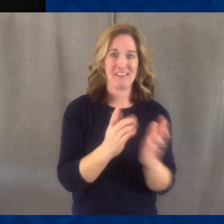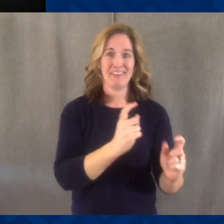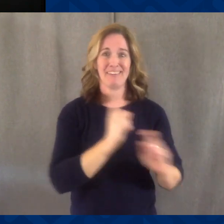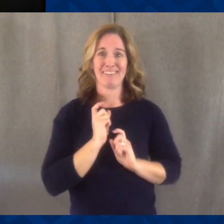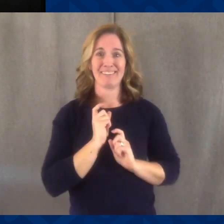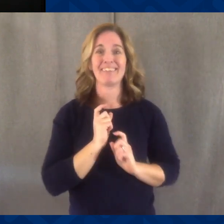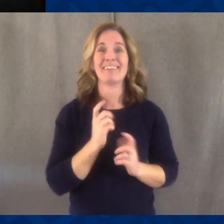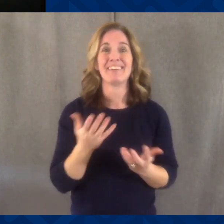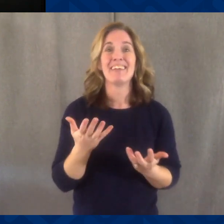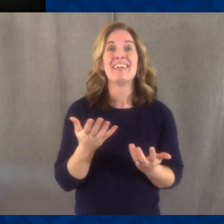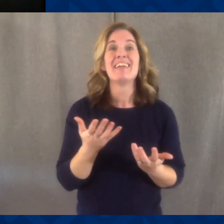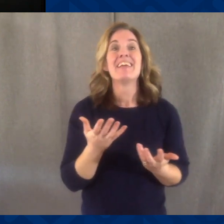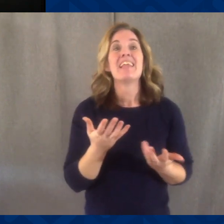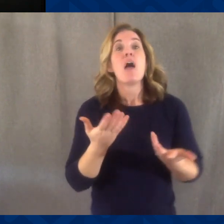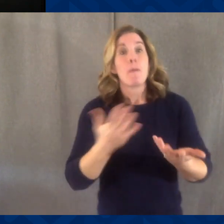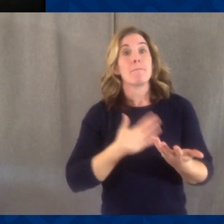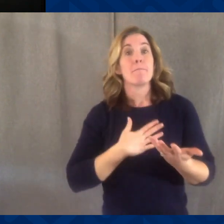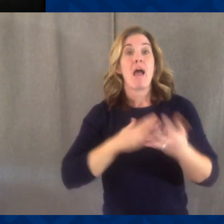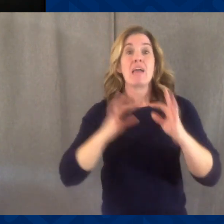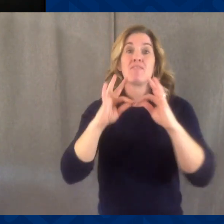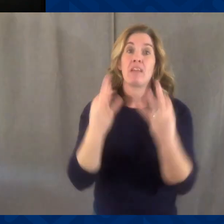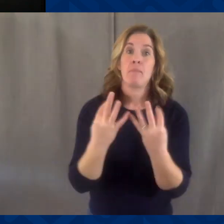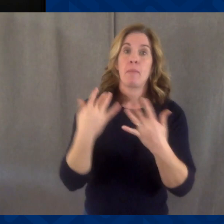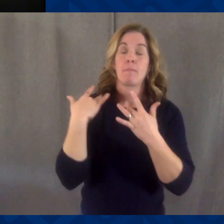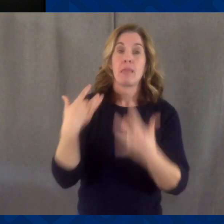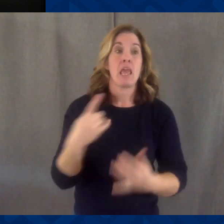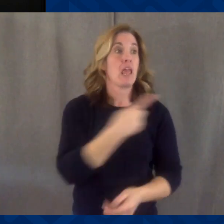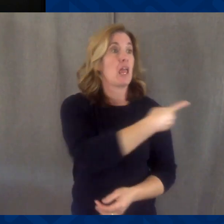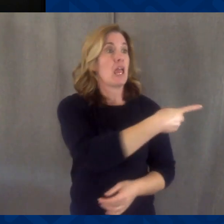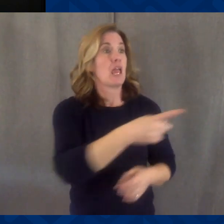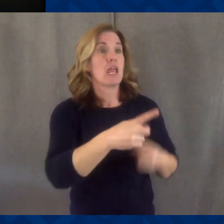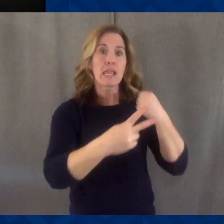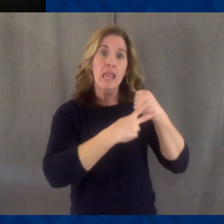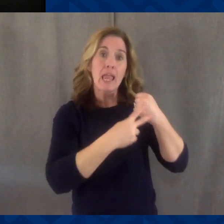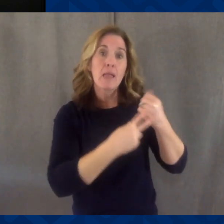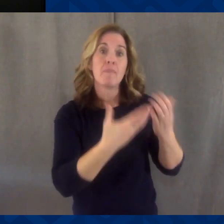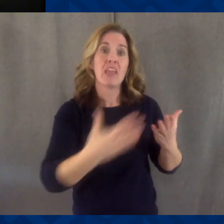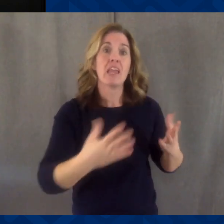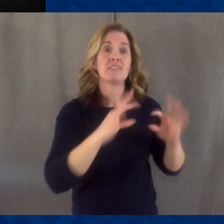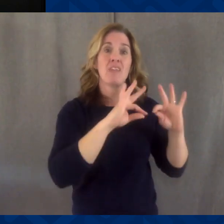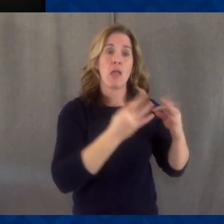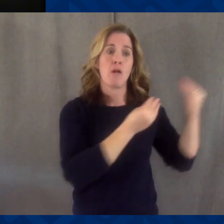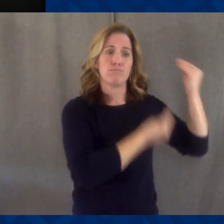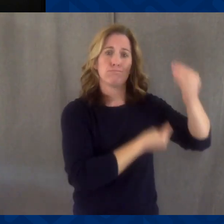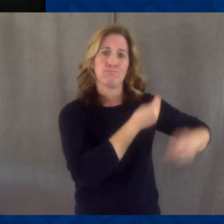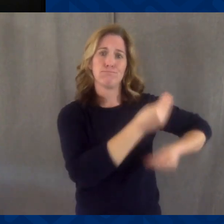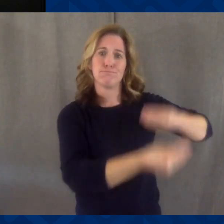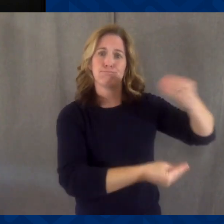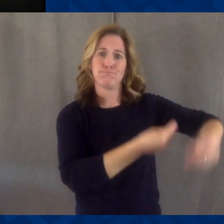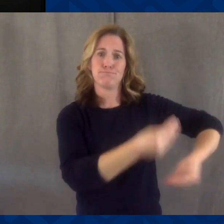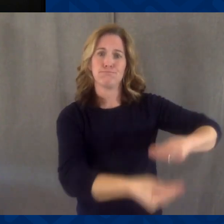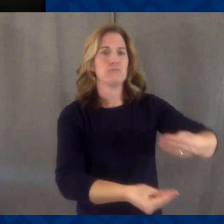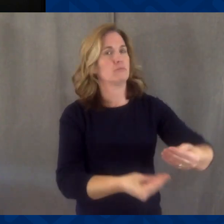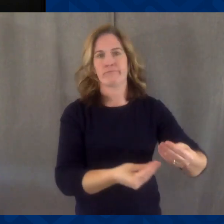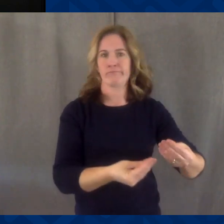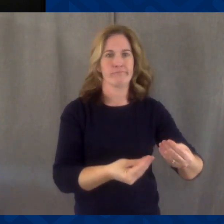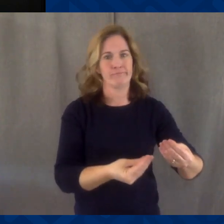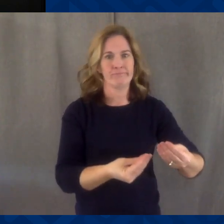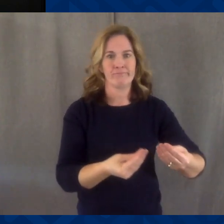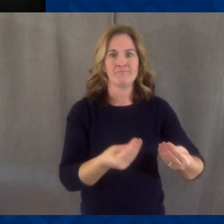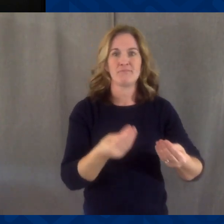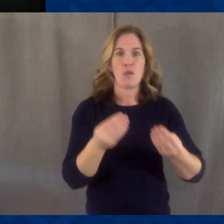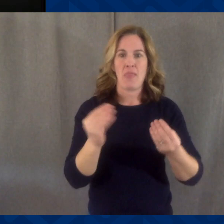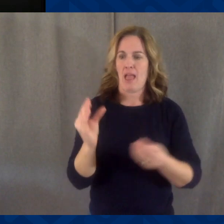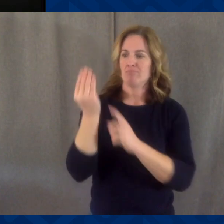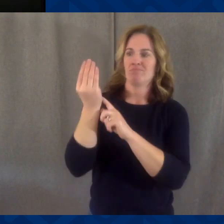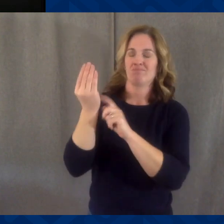And you would think, now my family isn't the sort of family that has heirlooms or things passed down from generation to generation. So this copy of